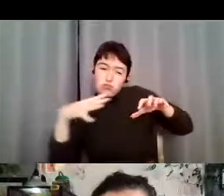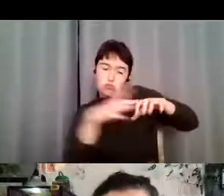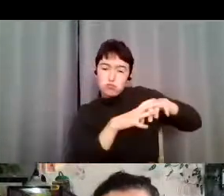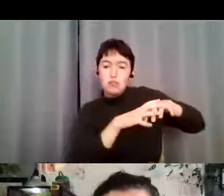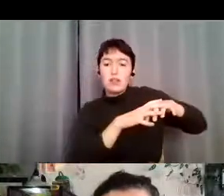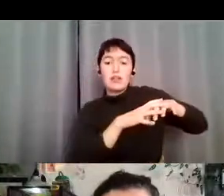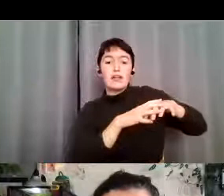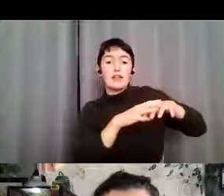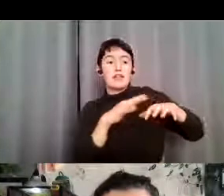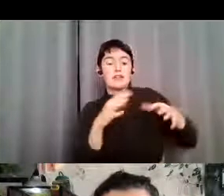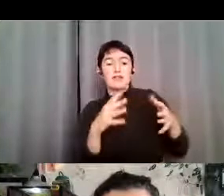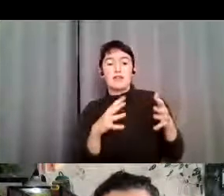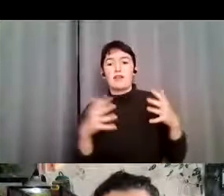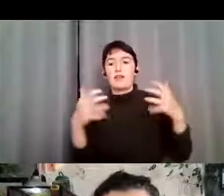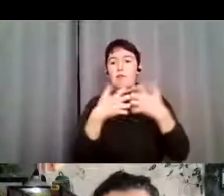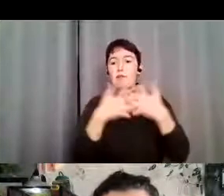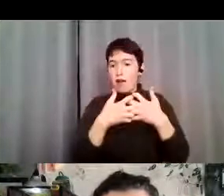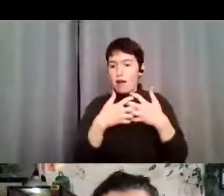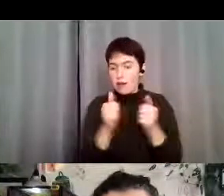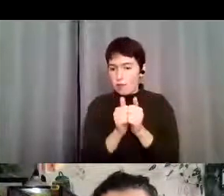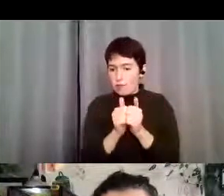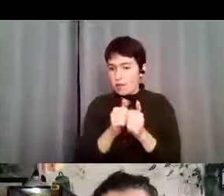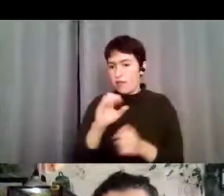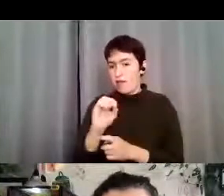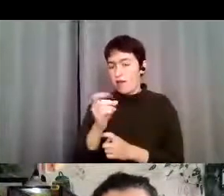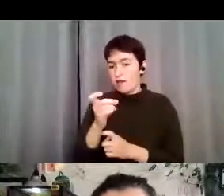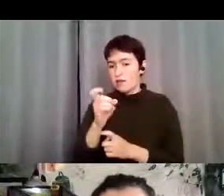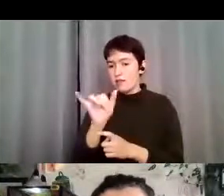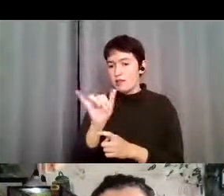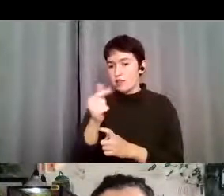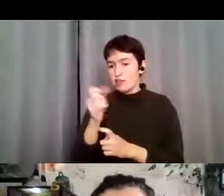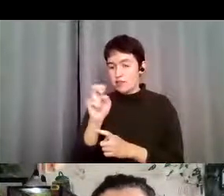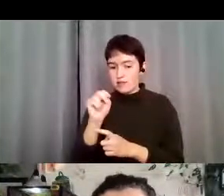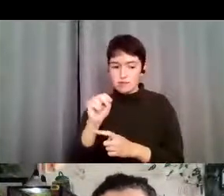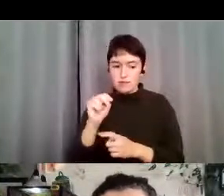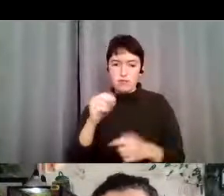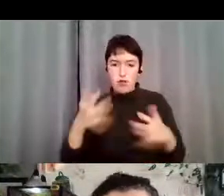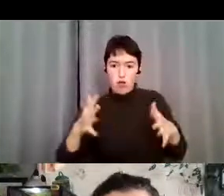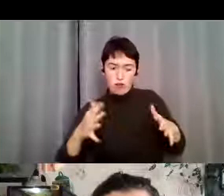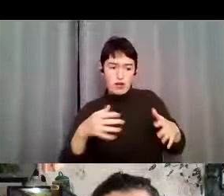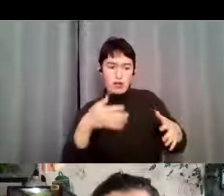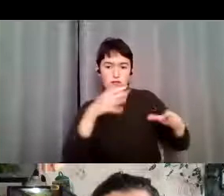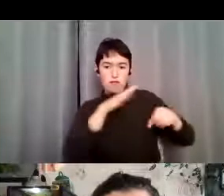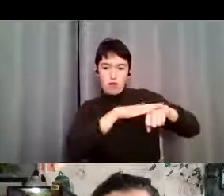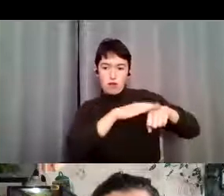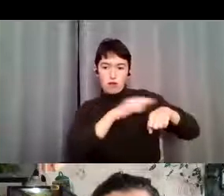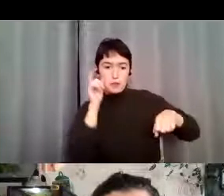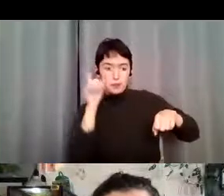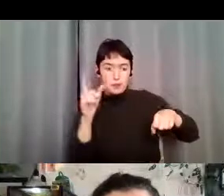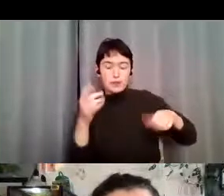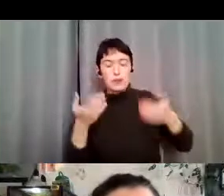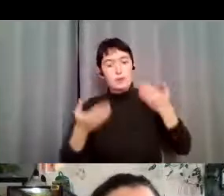water, which is made up of those two things, of hydrogen and oxygen. So there are all kinds of interesting ideas about how the moon could get its